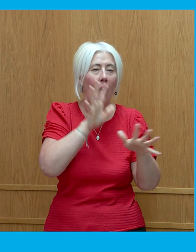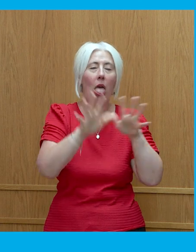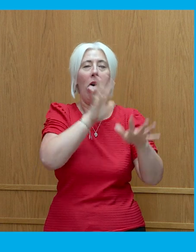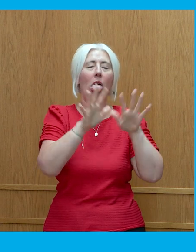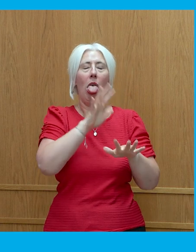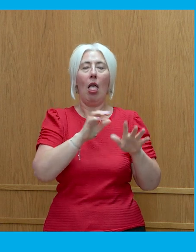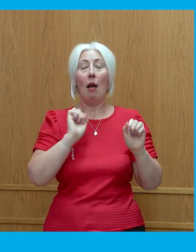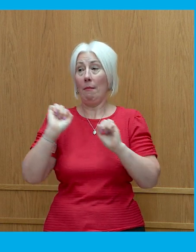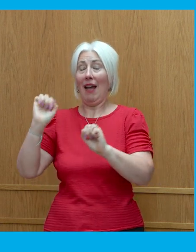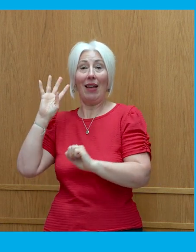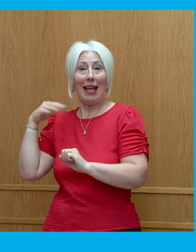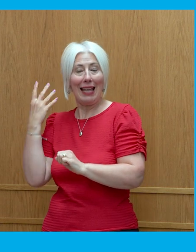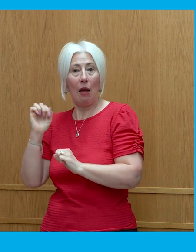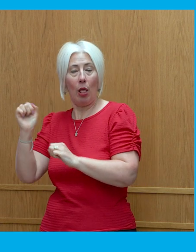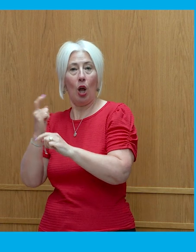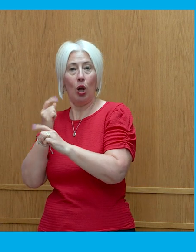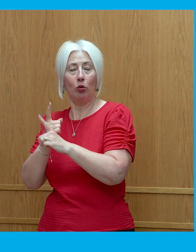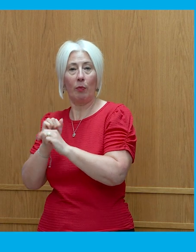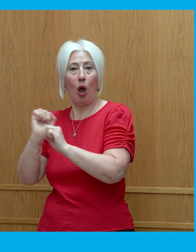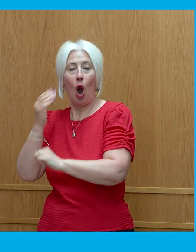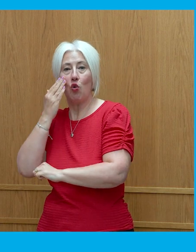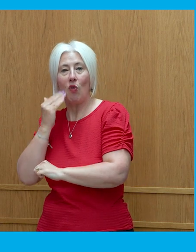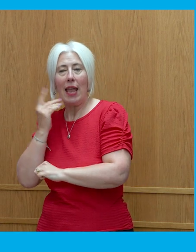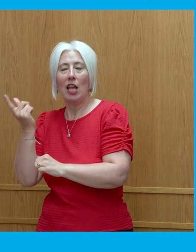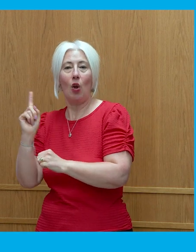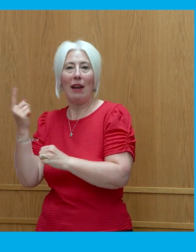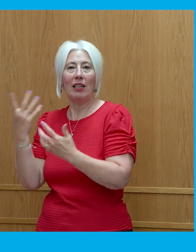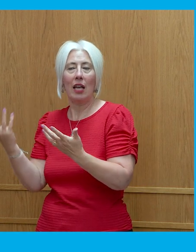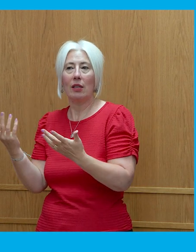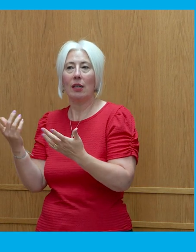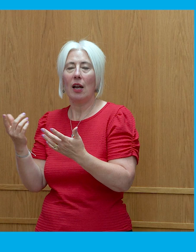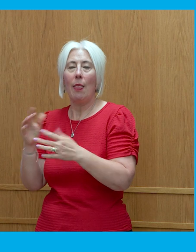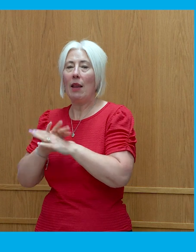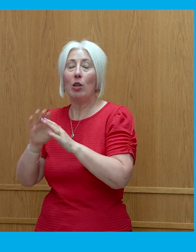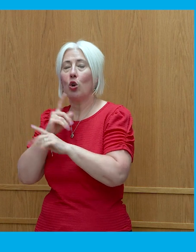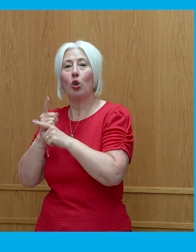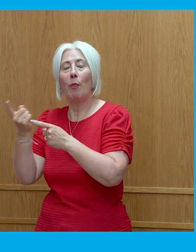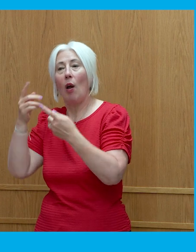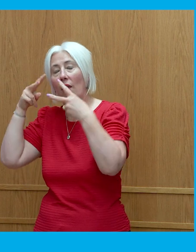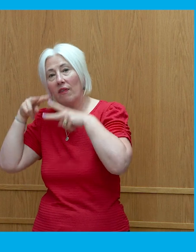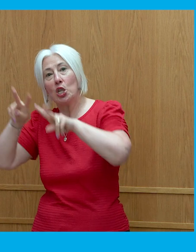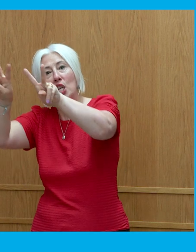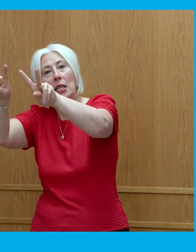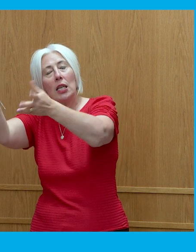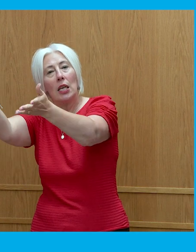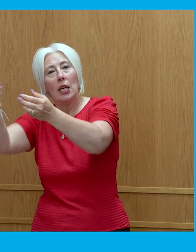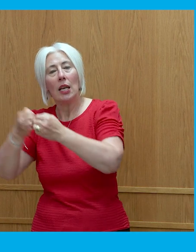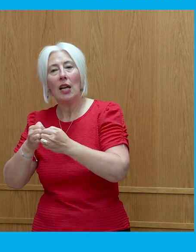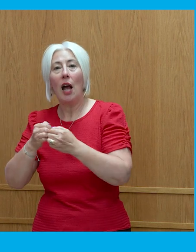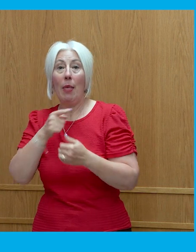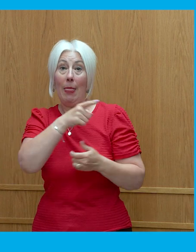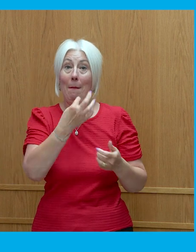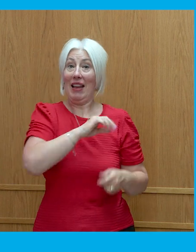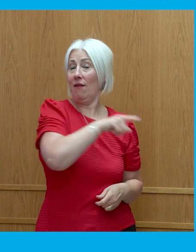her race or anyone on her behalf, the less they're talking about her forward-looking vision, and that cut that accrues to his